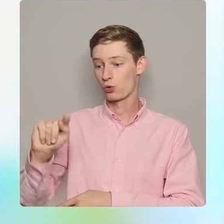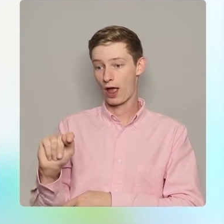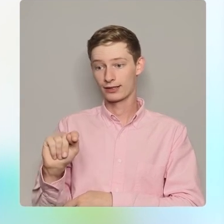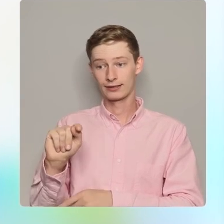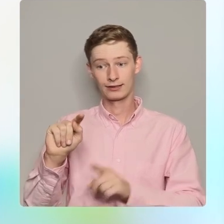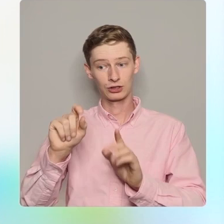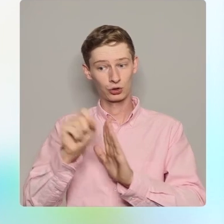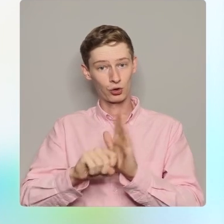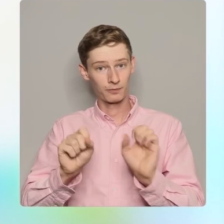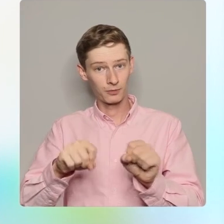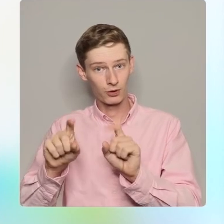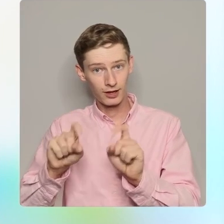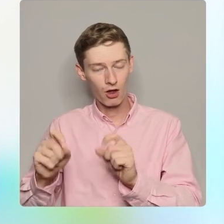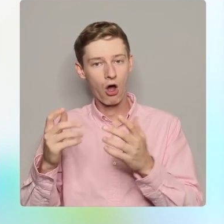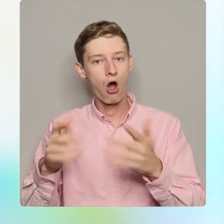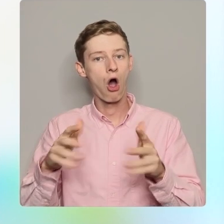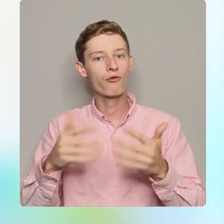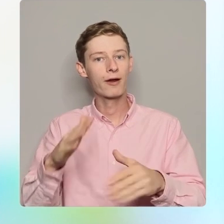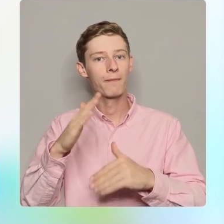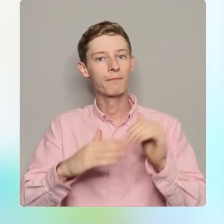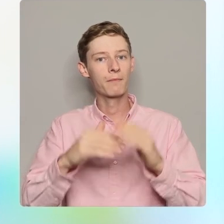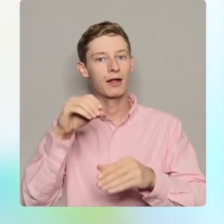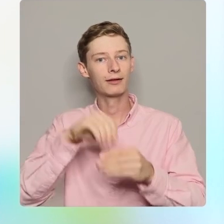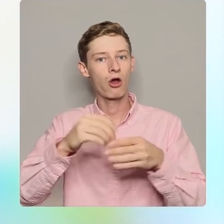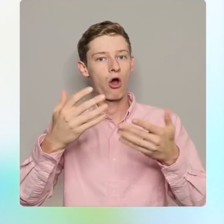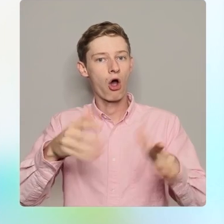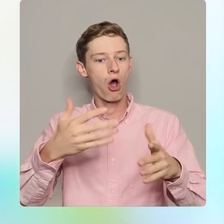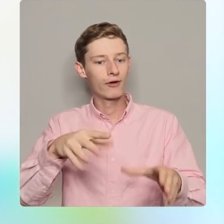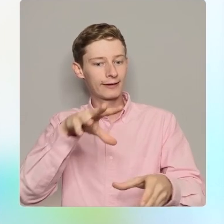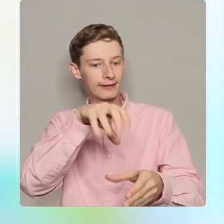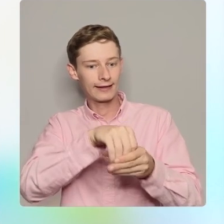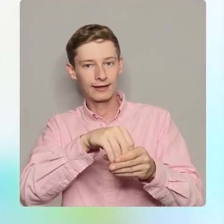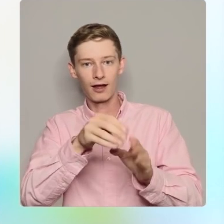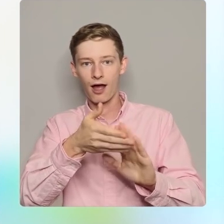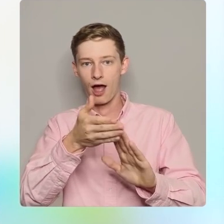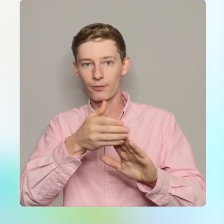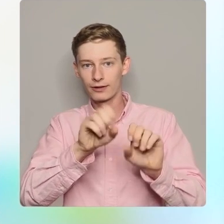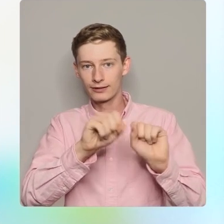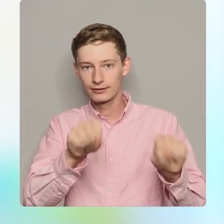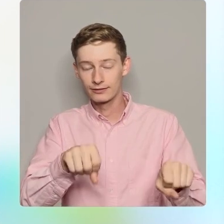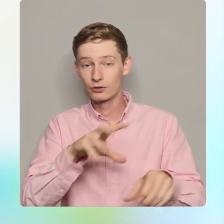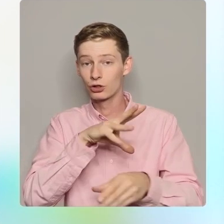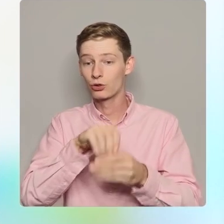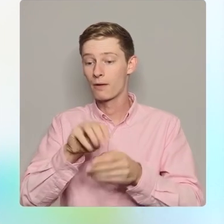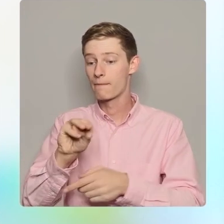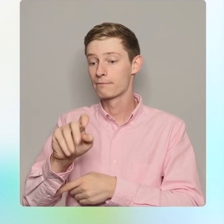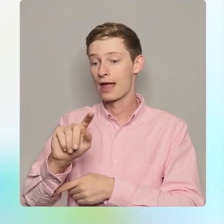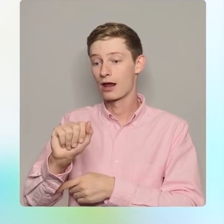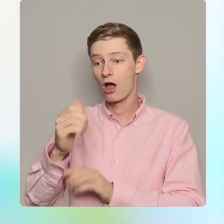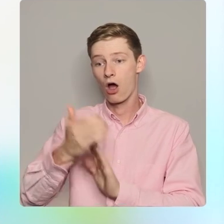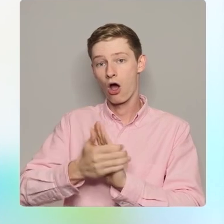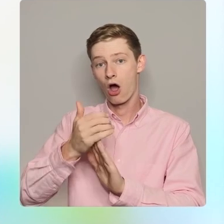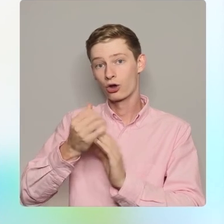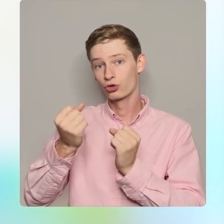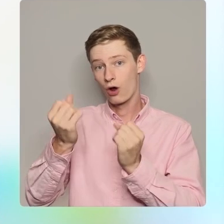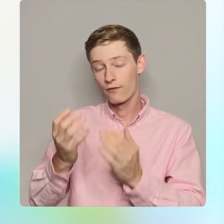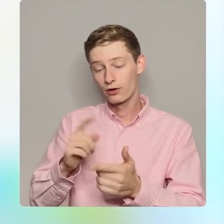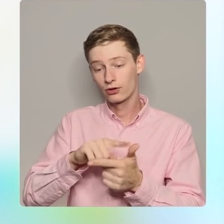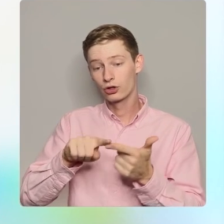and simple to use, Big Box was able to reduce the size of their test scripts substantially. Starting with version